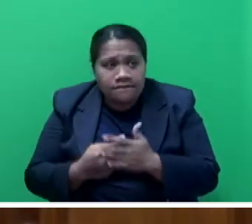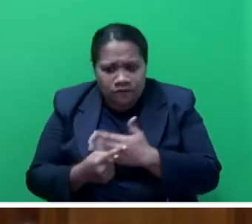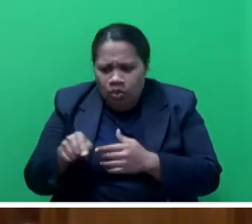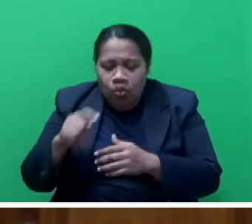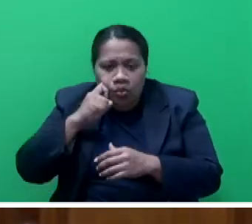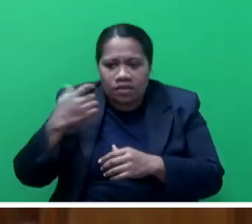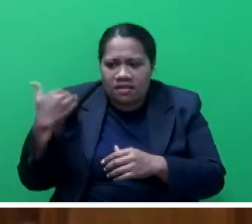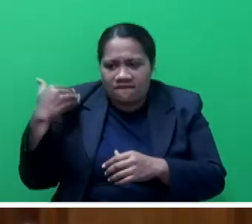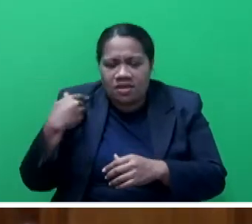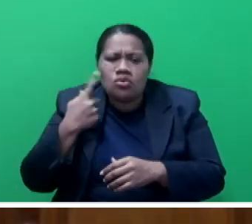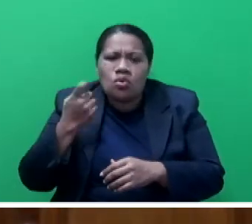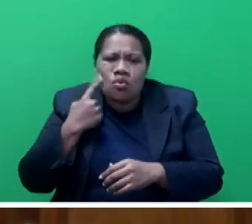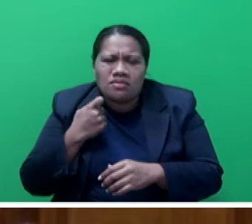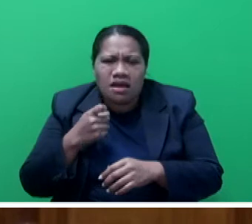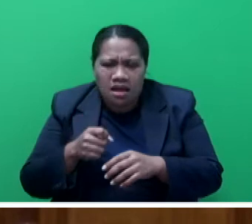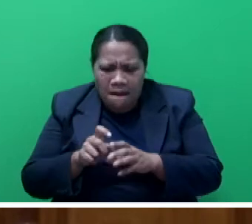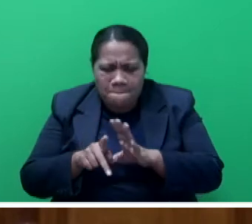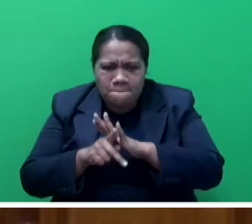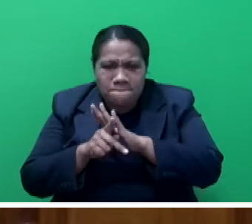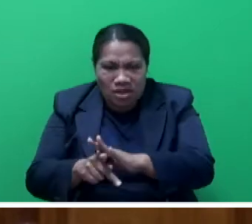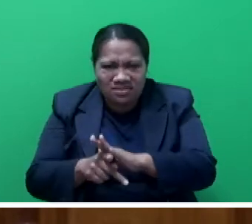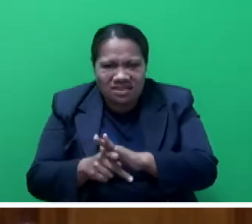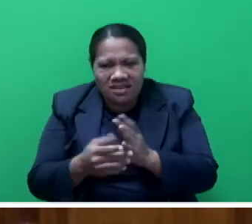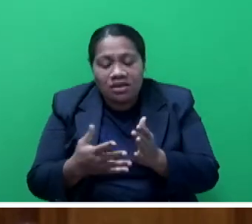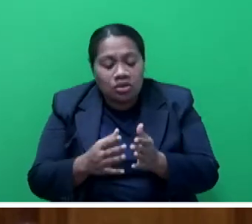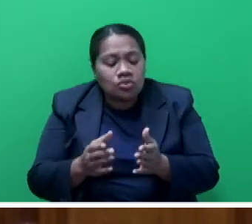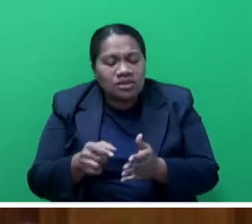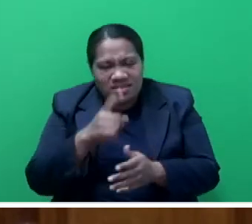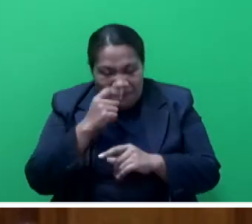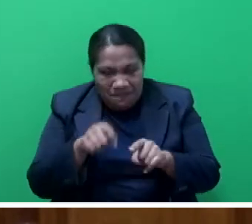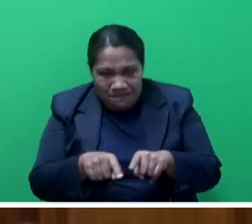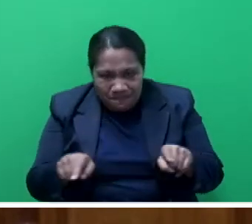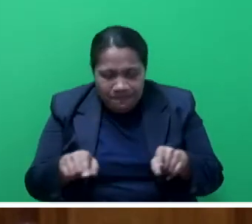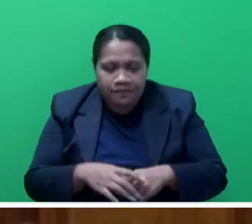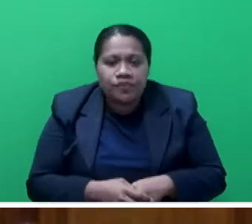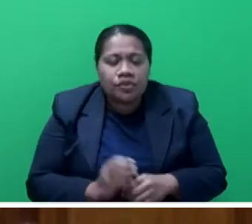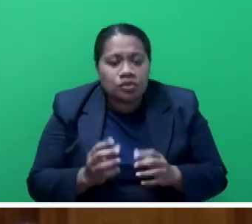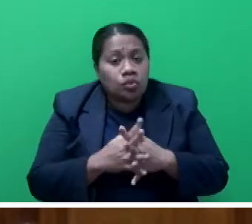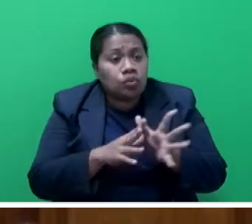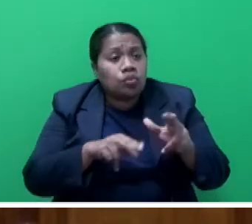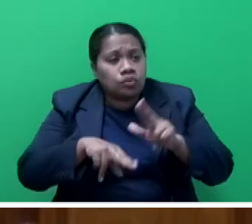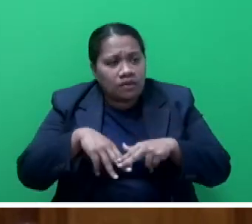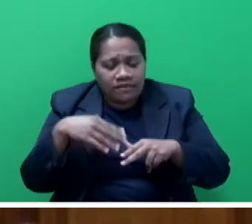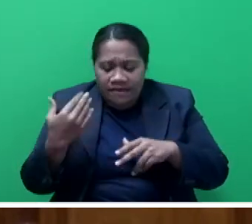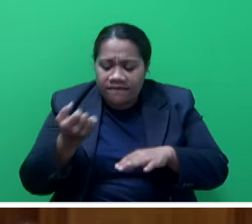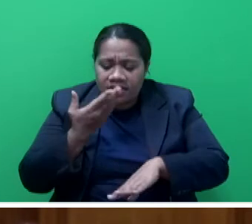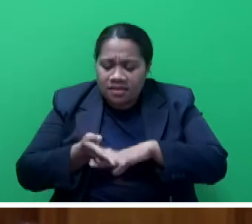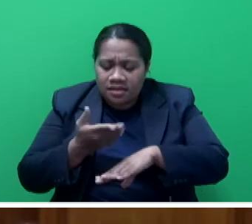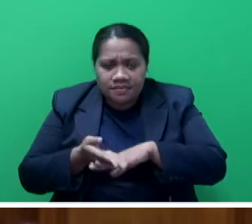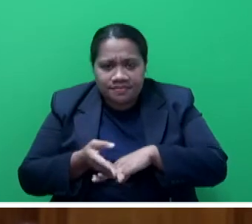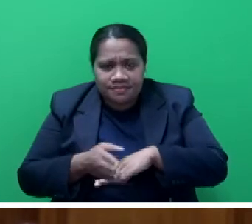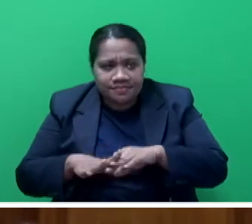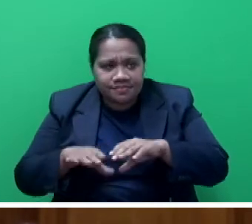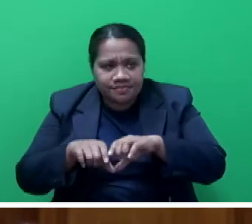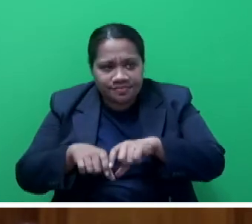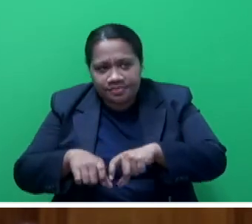water pressure to the customers. And in parallel with the flushing works, WEF also installed a number of new isolation valves along